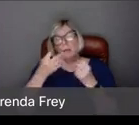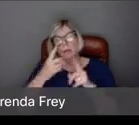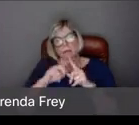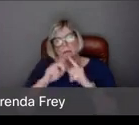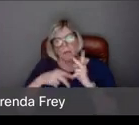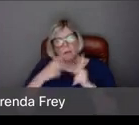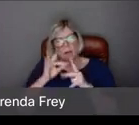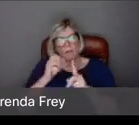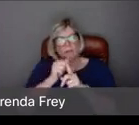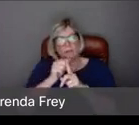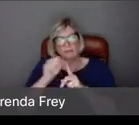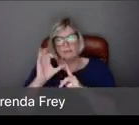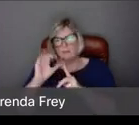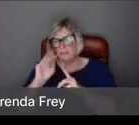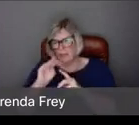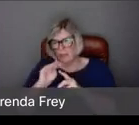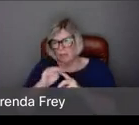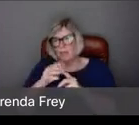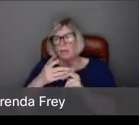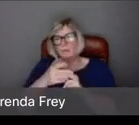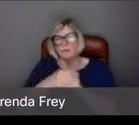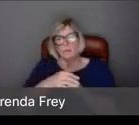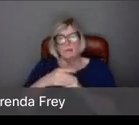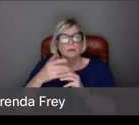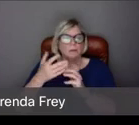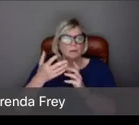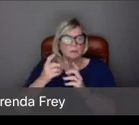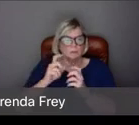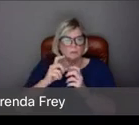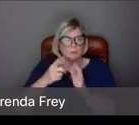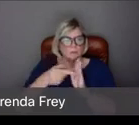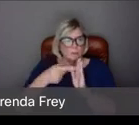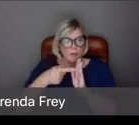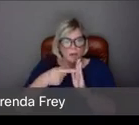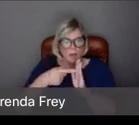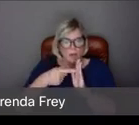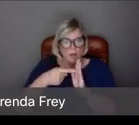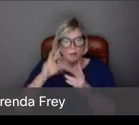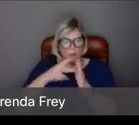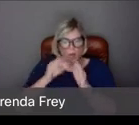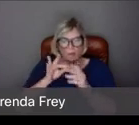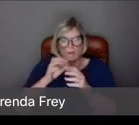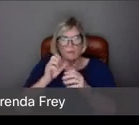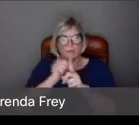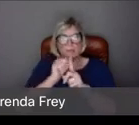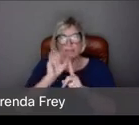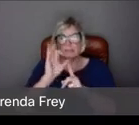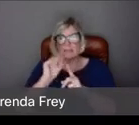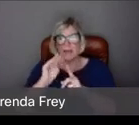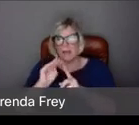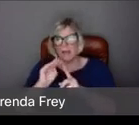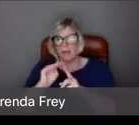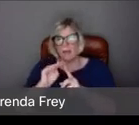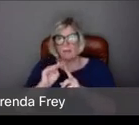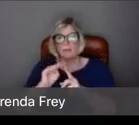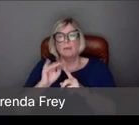of scams. They just seem to change sometimes the premise of the scam is the same, but the scenario